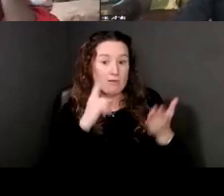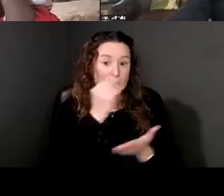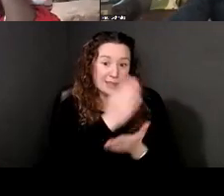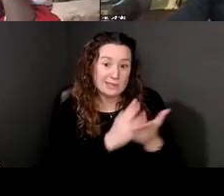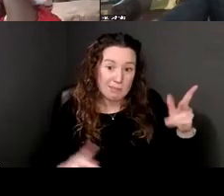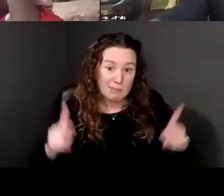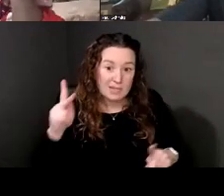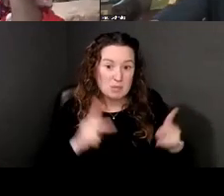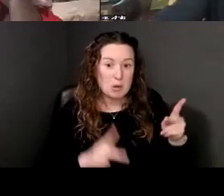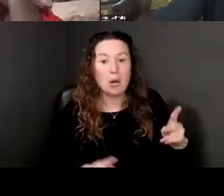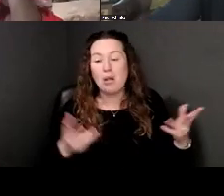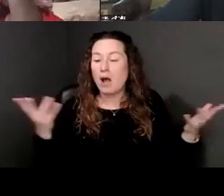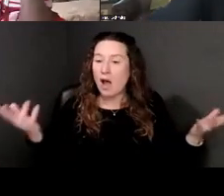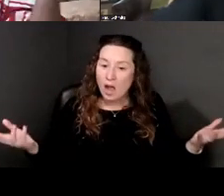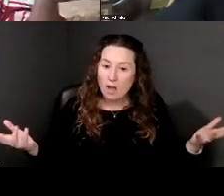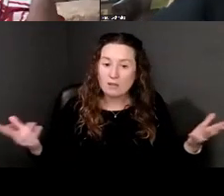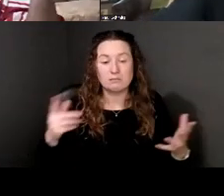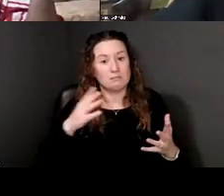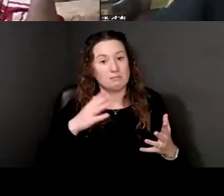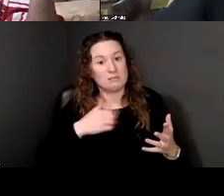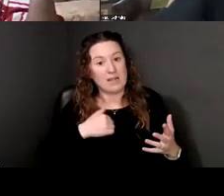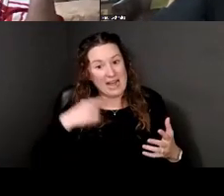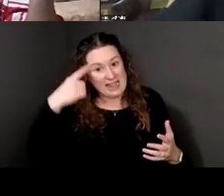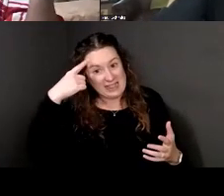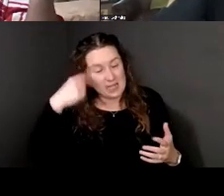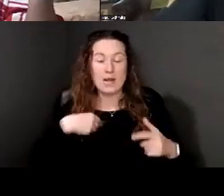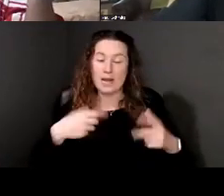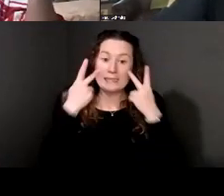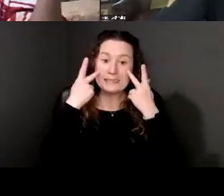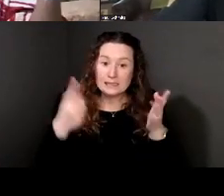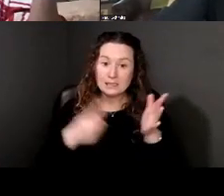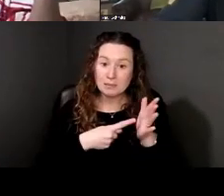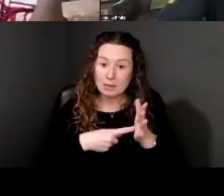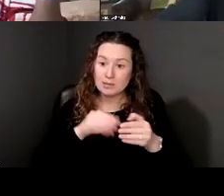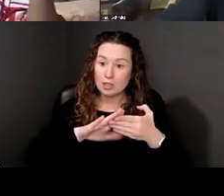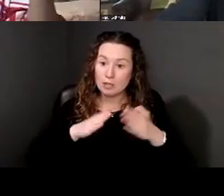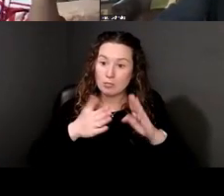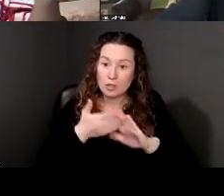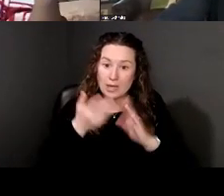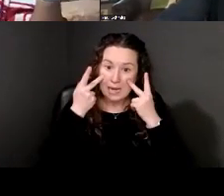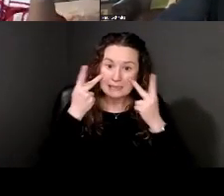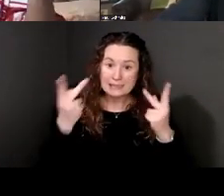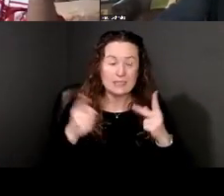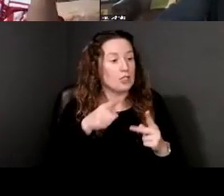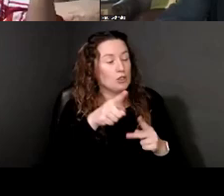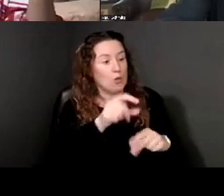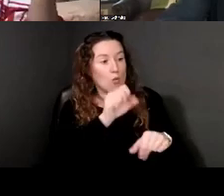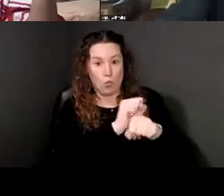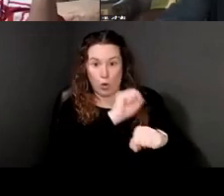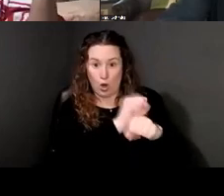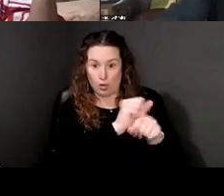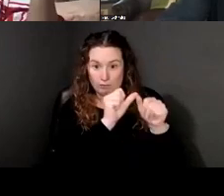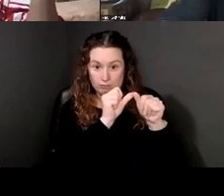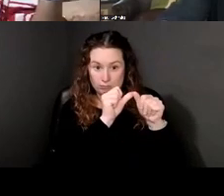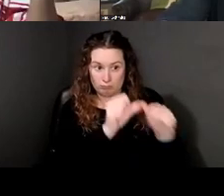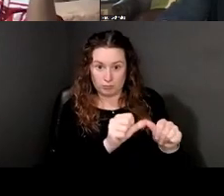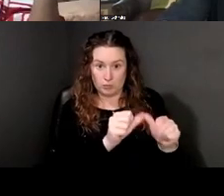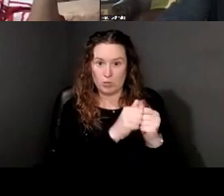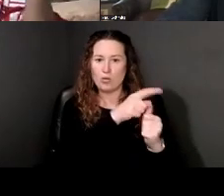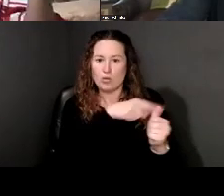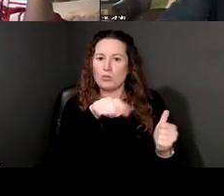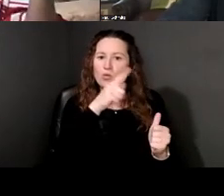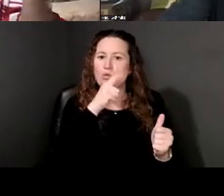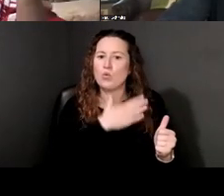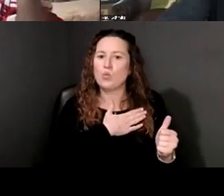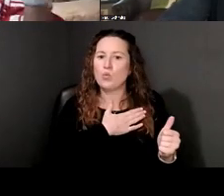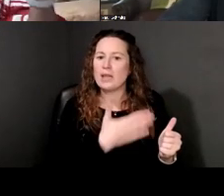two thoughts. I think the first is, and we see this in some of our communities, you continue work with the people who are willing to do the